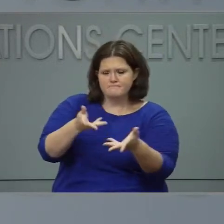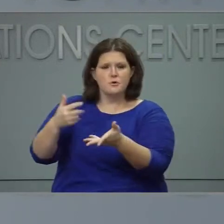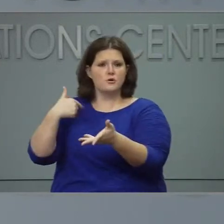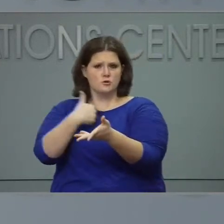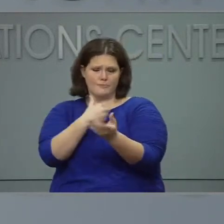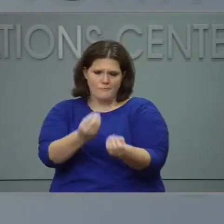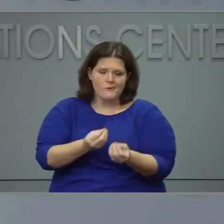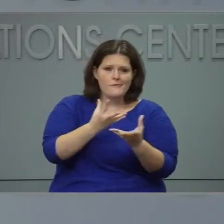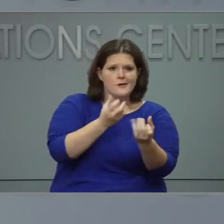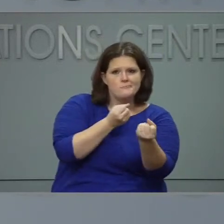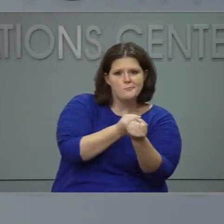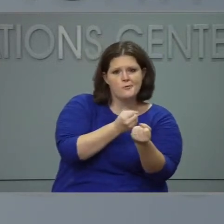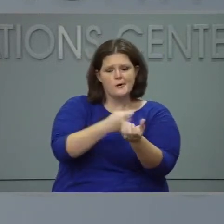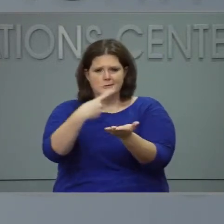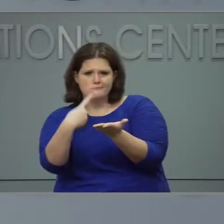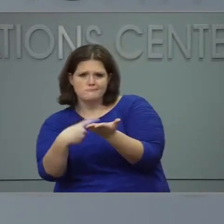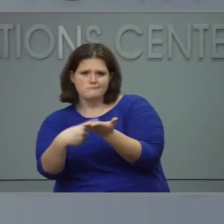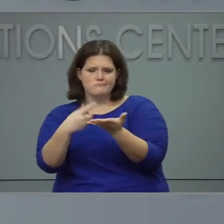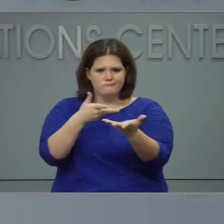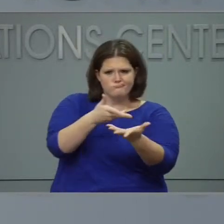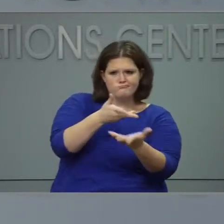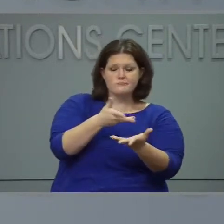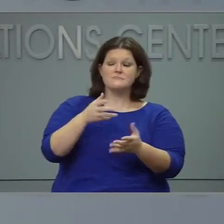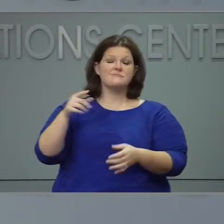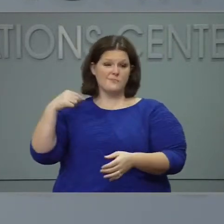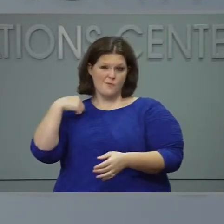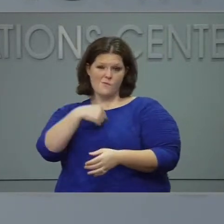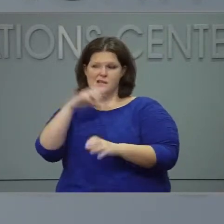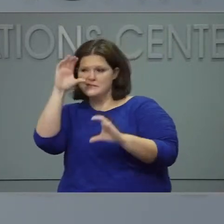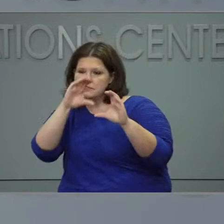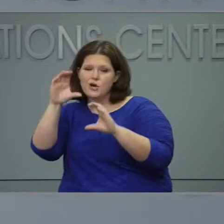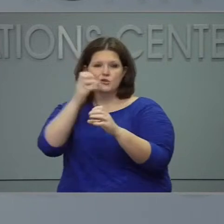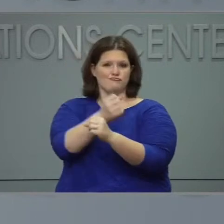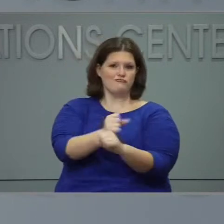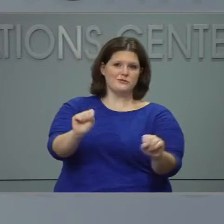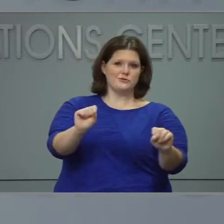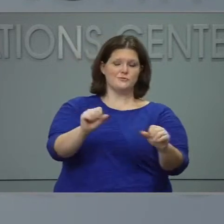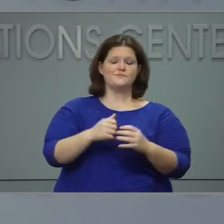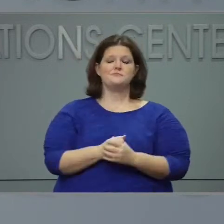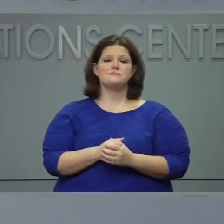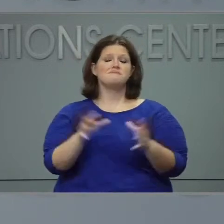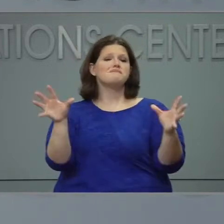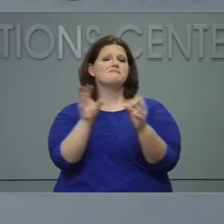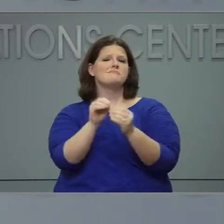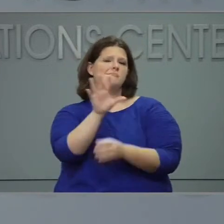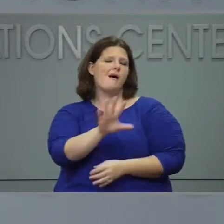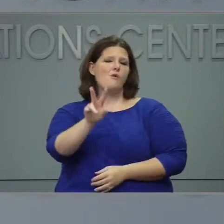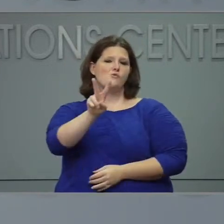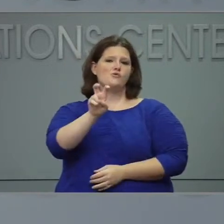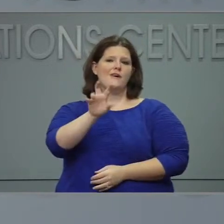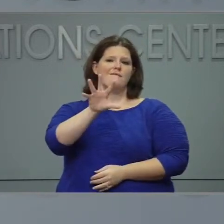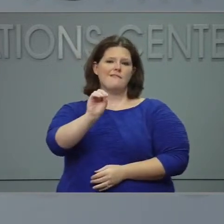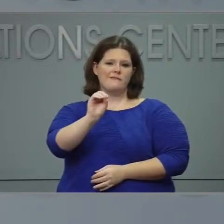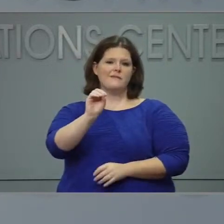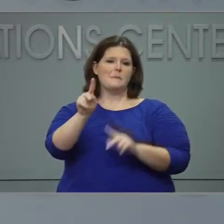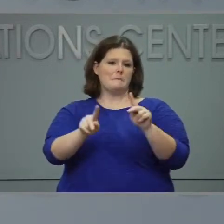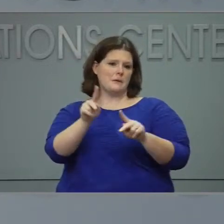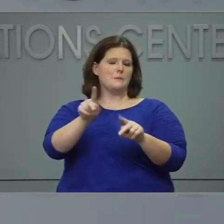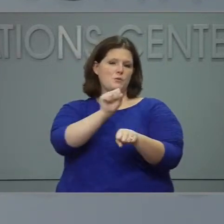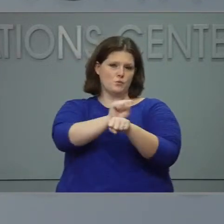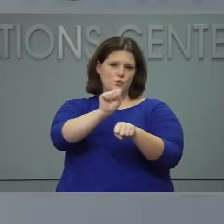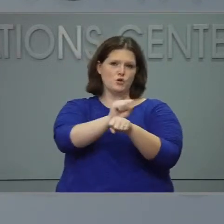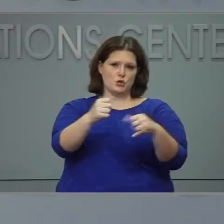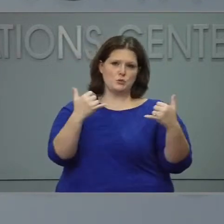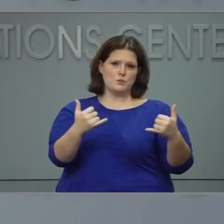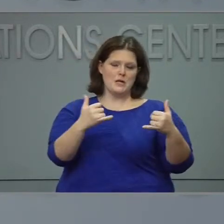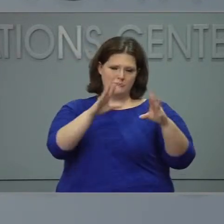on search and rescue. Approximately 250 public safety personnel are conducting rescue